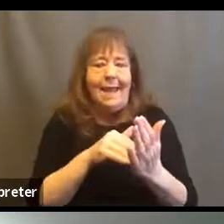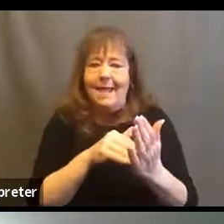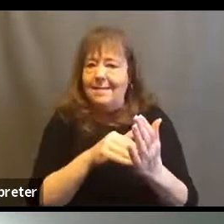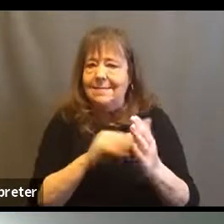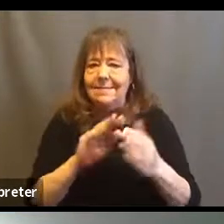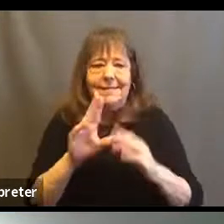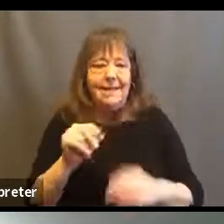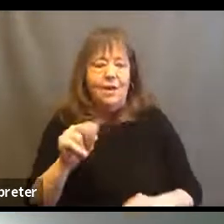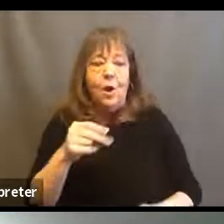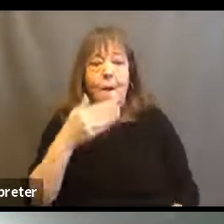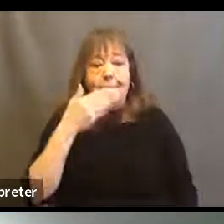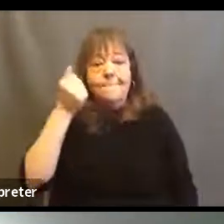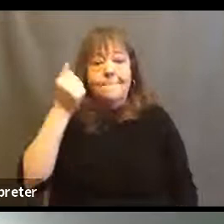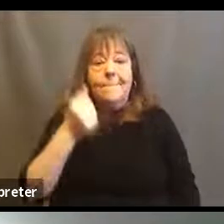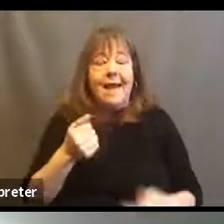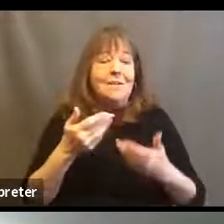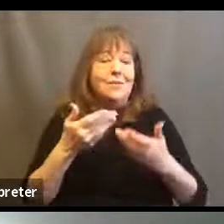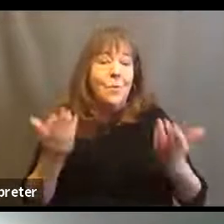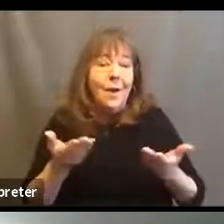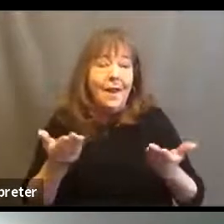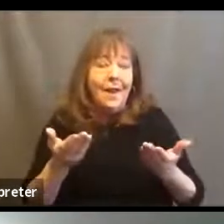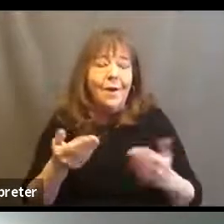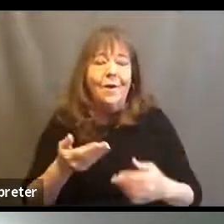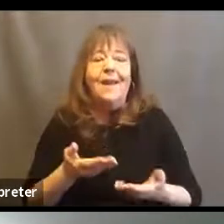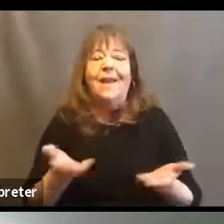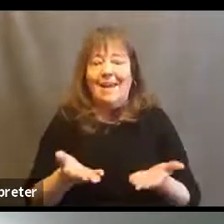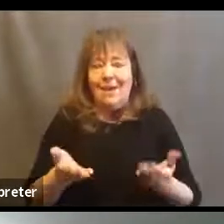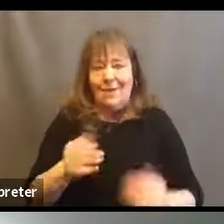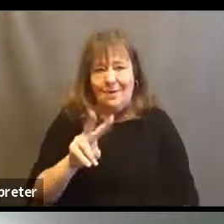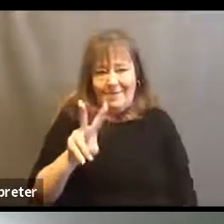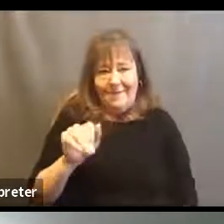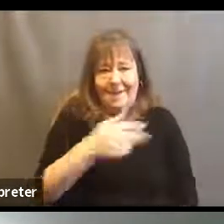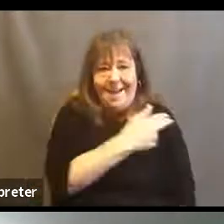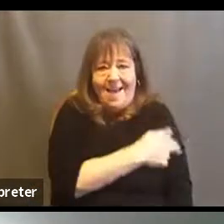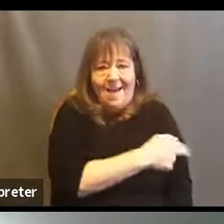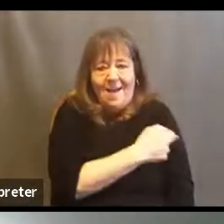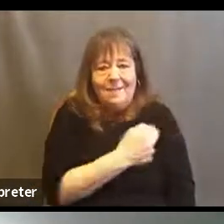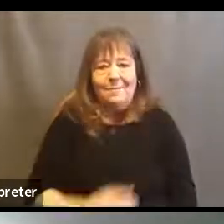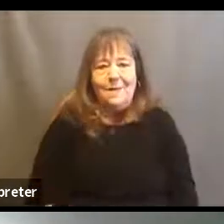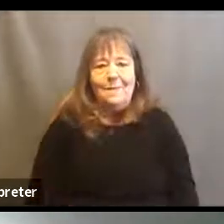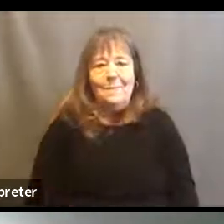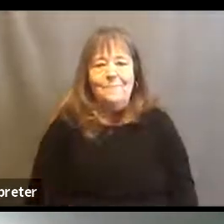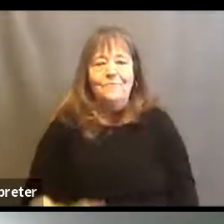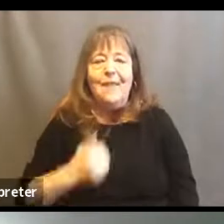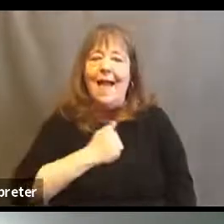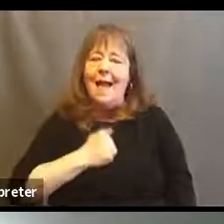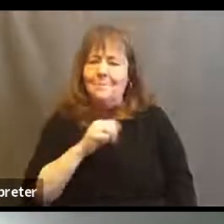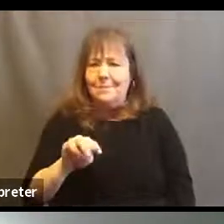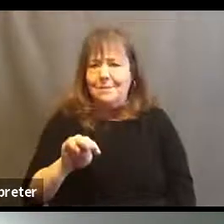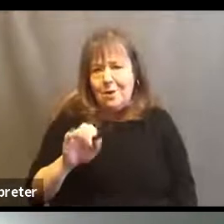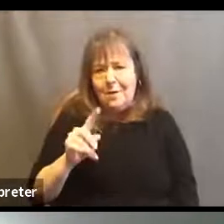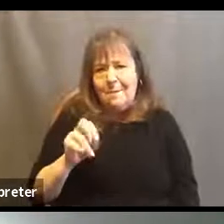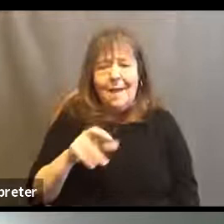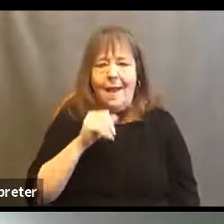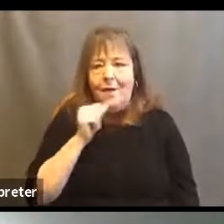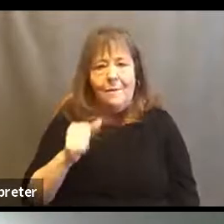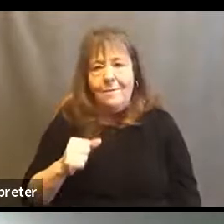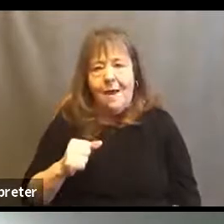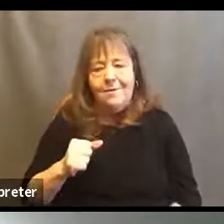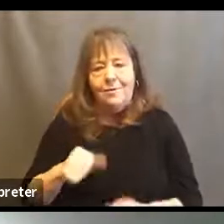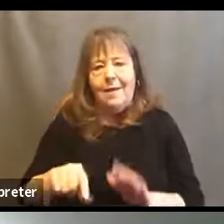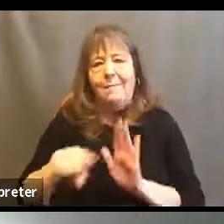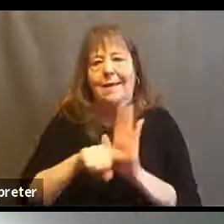were here on the Amarillo VA campus. And so, sorry, Marineros, I'm not trying to call out you or Jared,